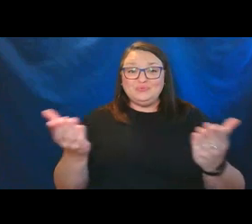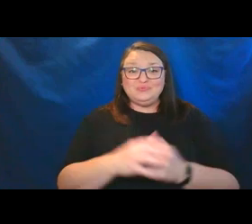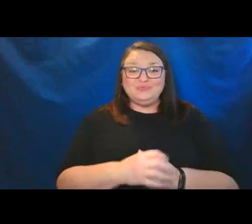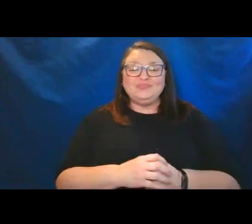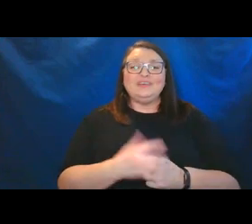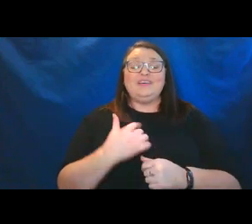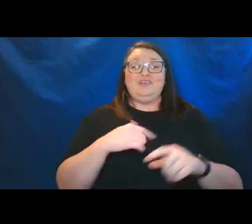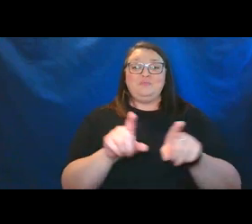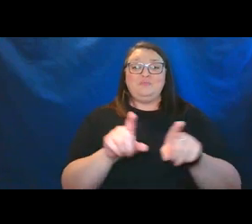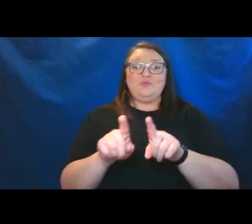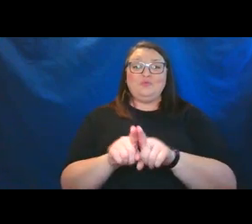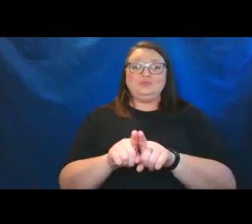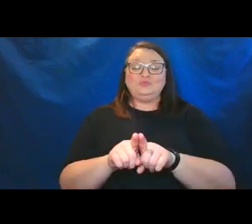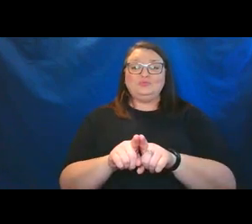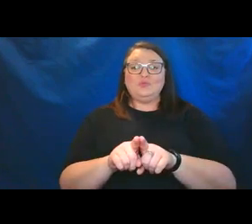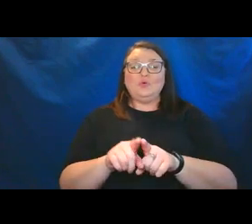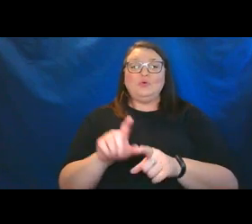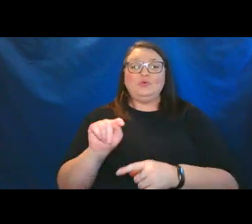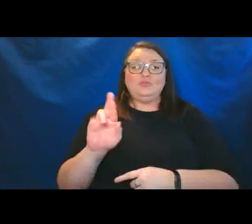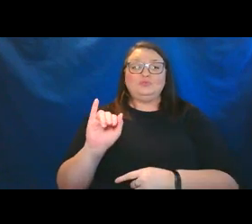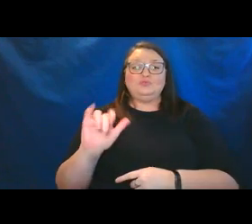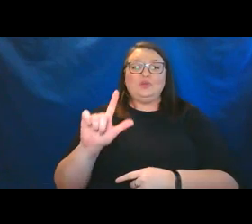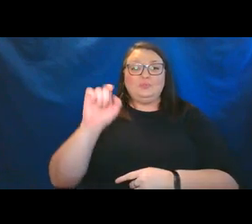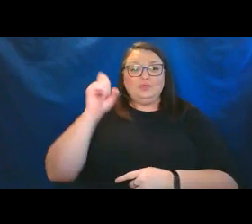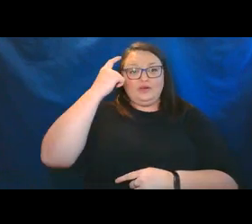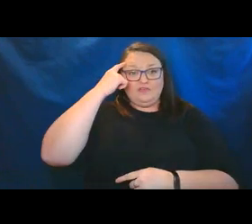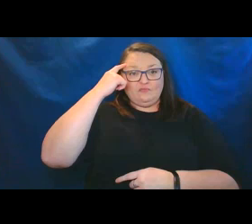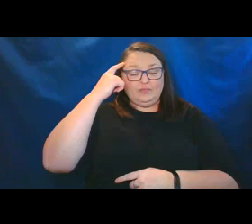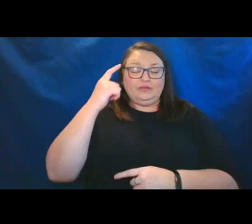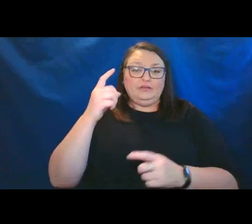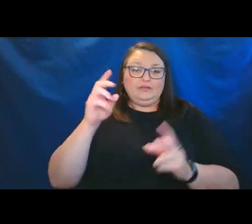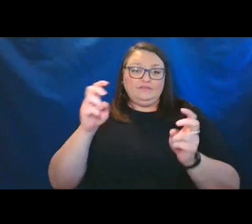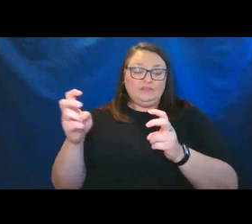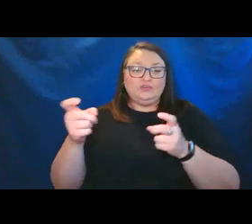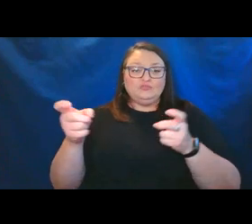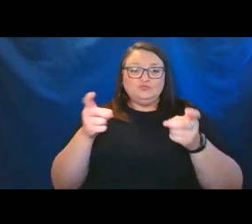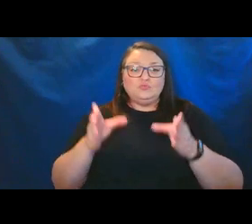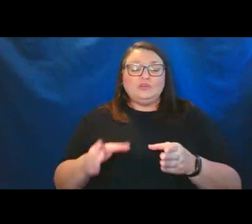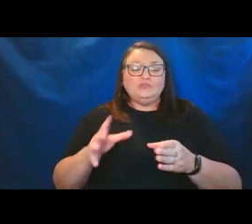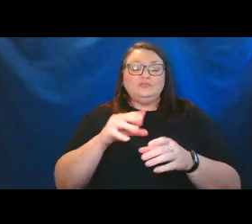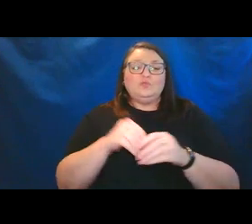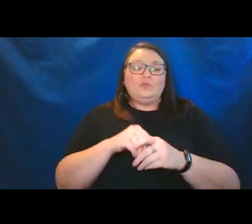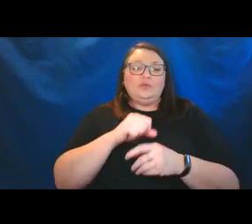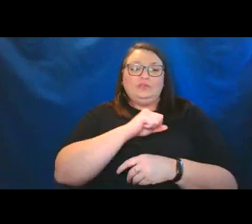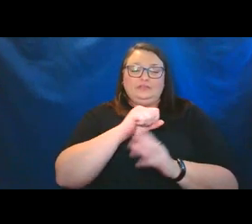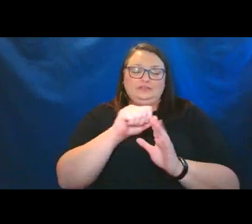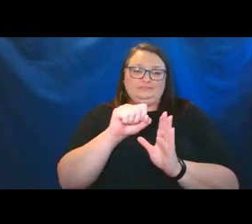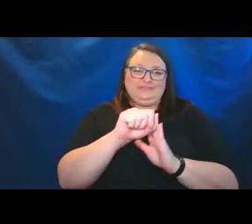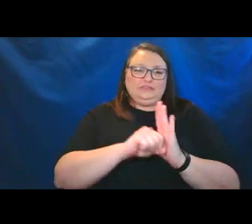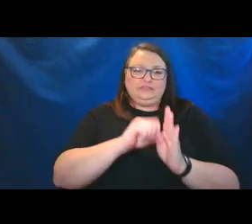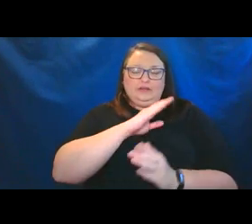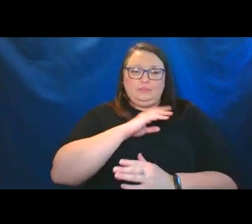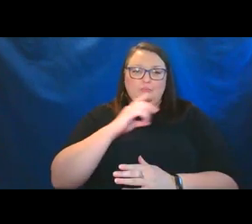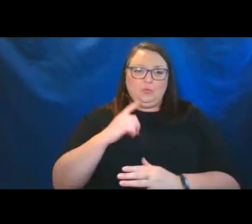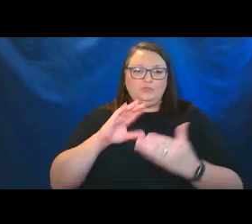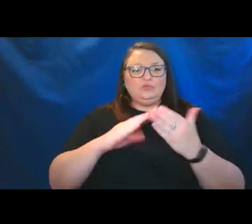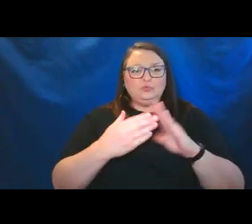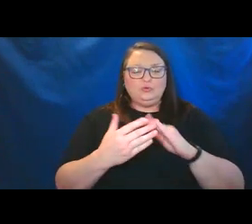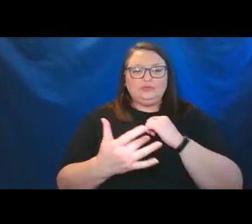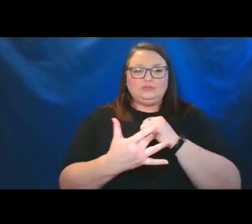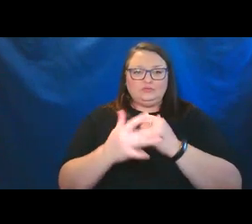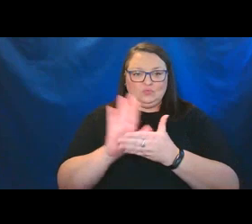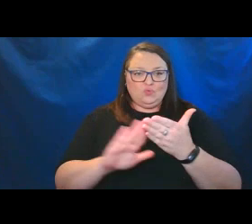also the Tribal Government Affairs Director at the State Board for Community and Technical Colleges, and I'm